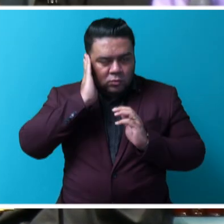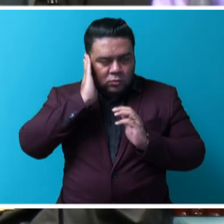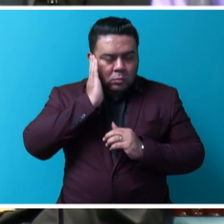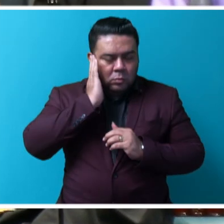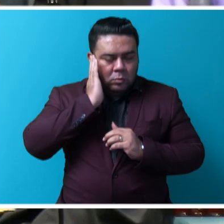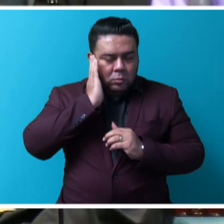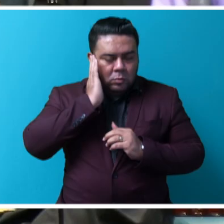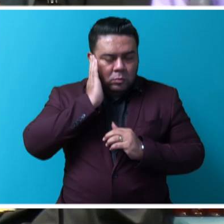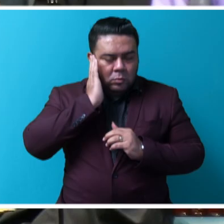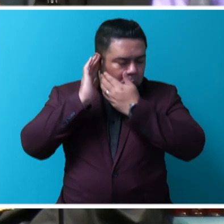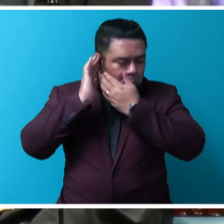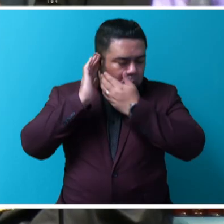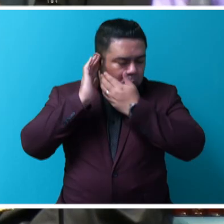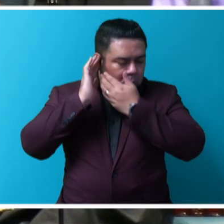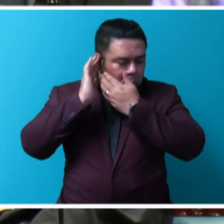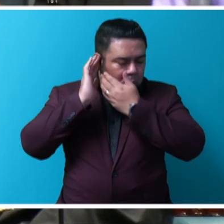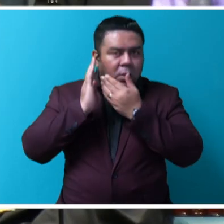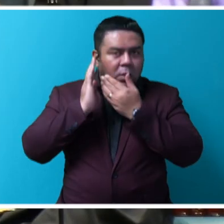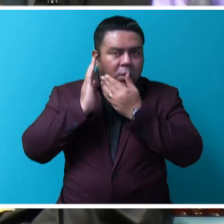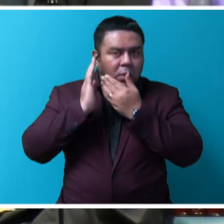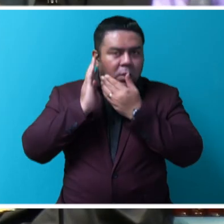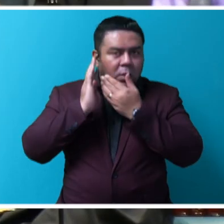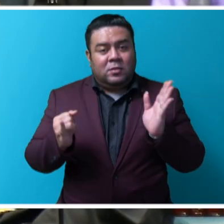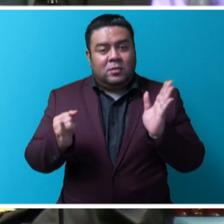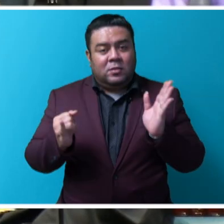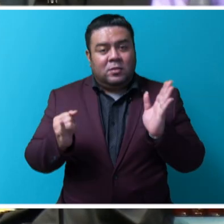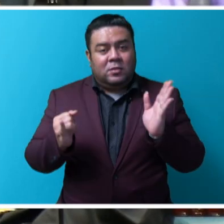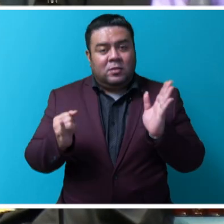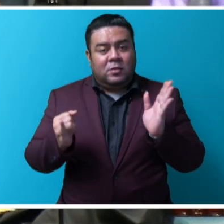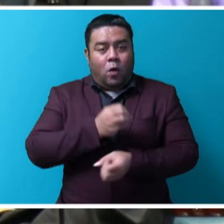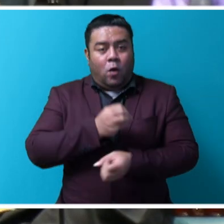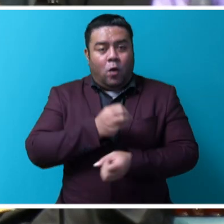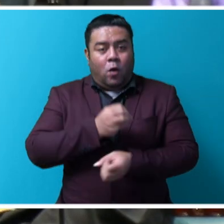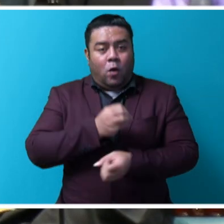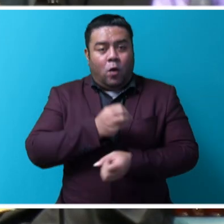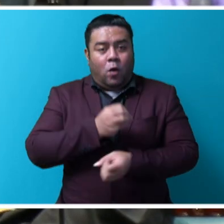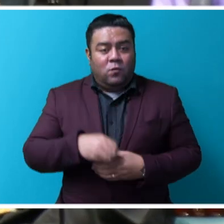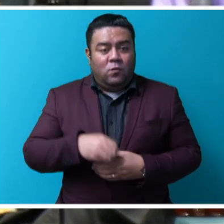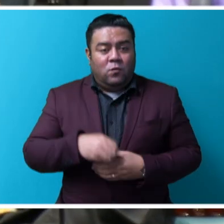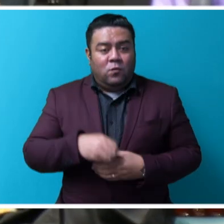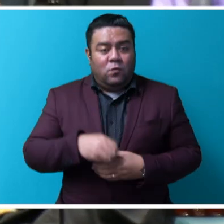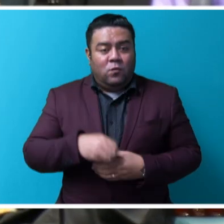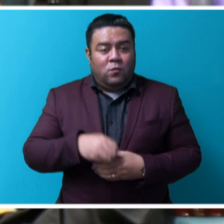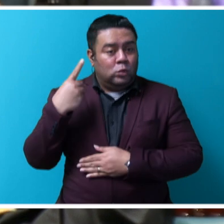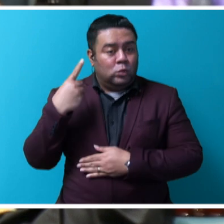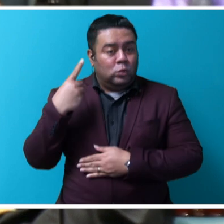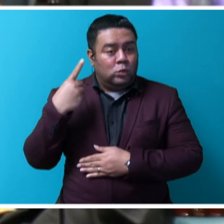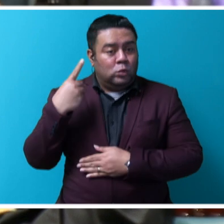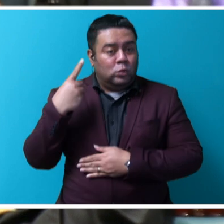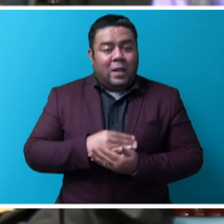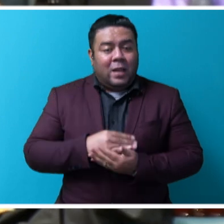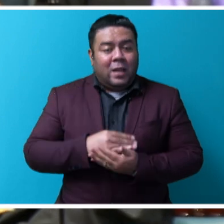role in ensuring that these projects include water segregation and transfer stations, such that